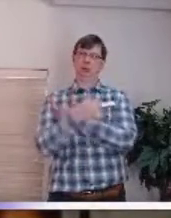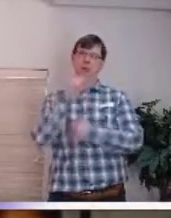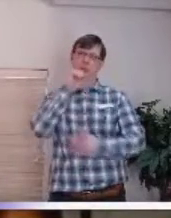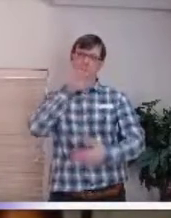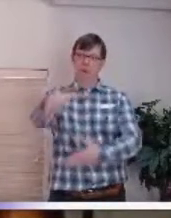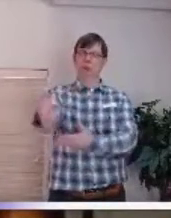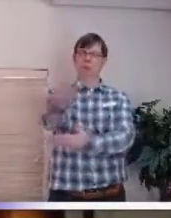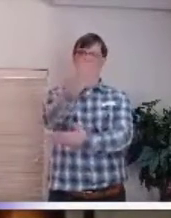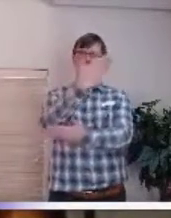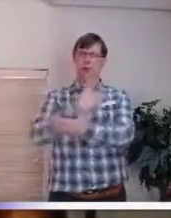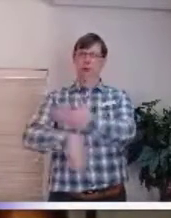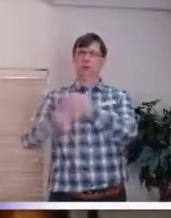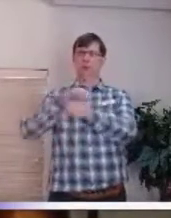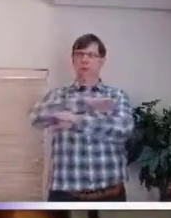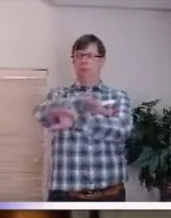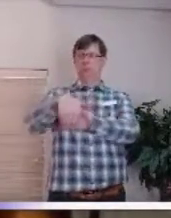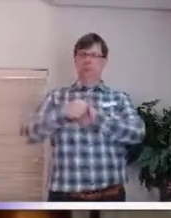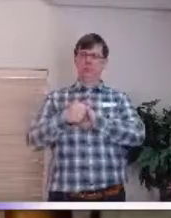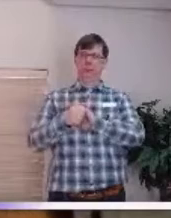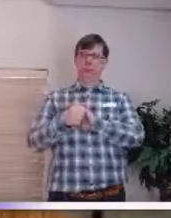breathe in peace,